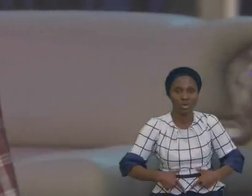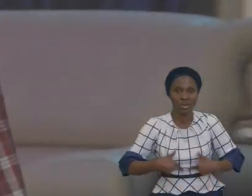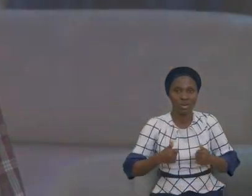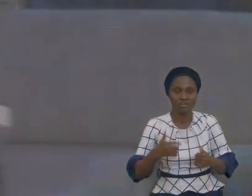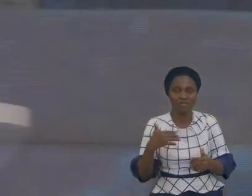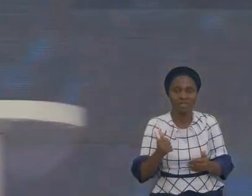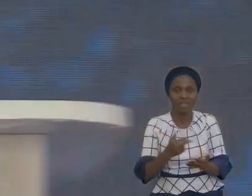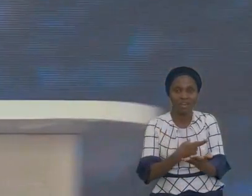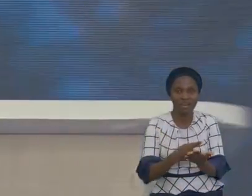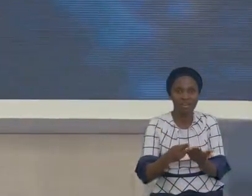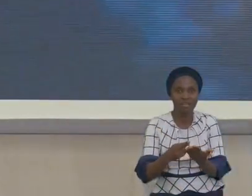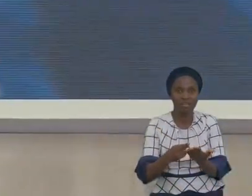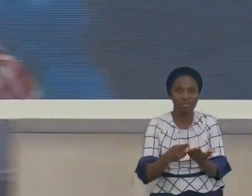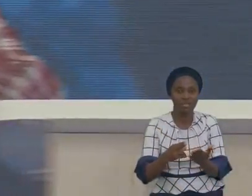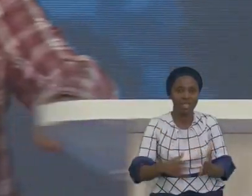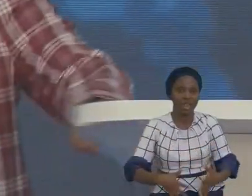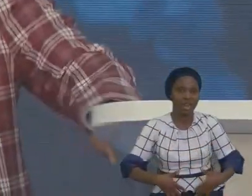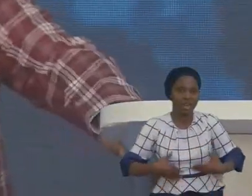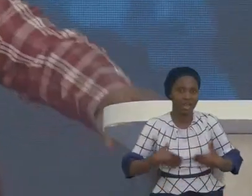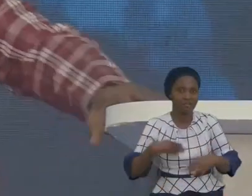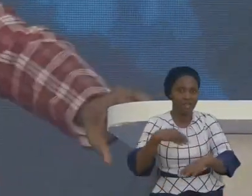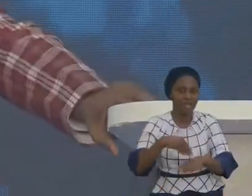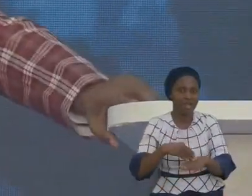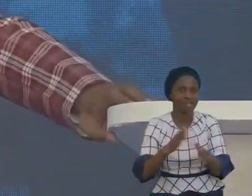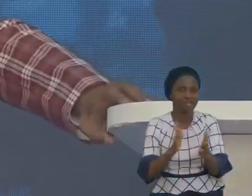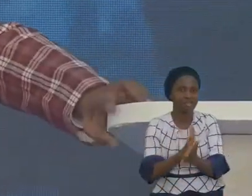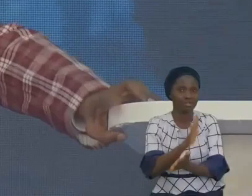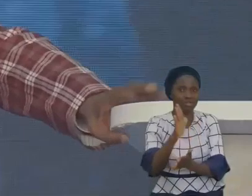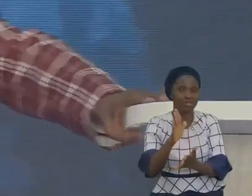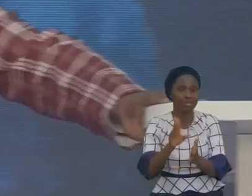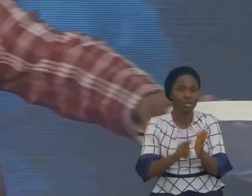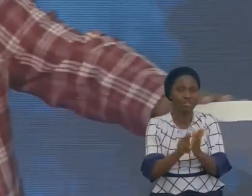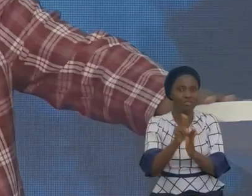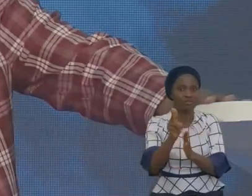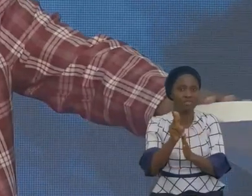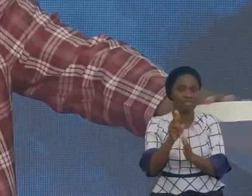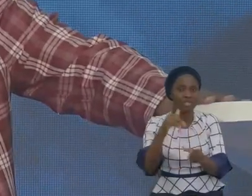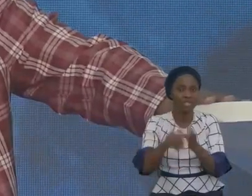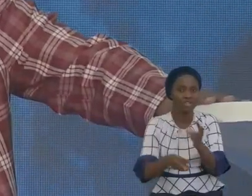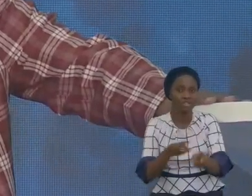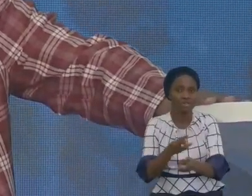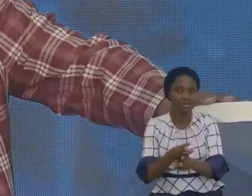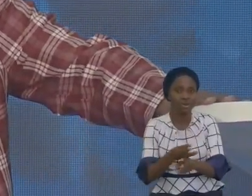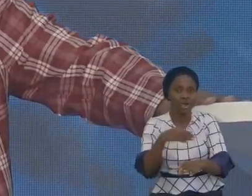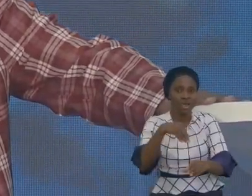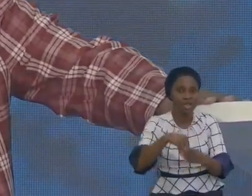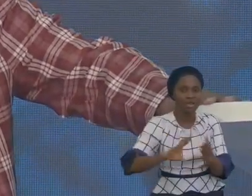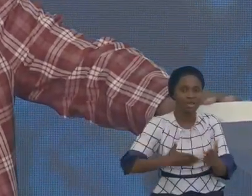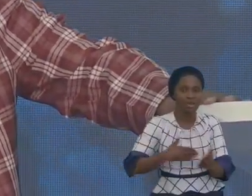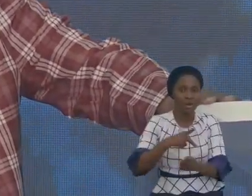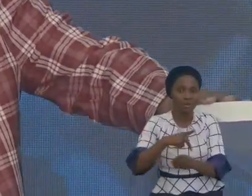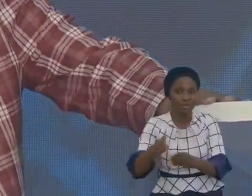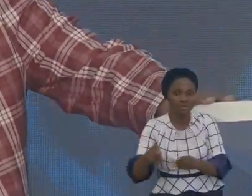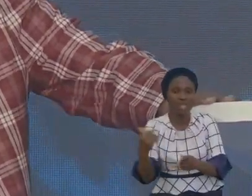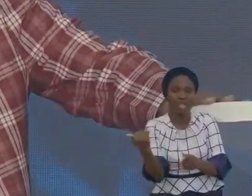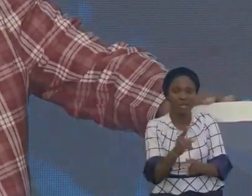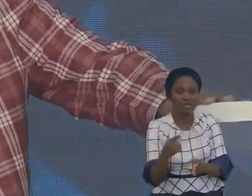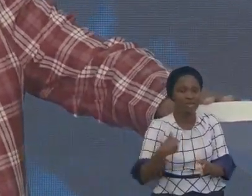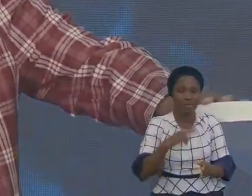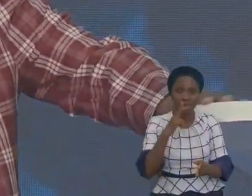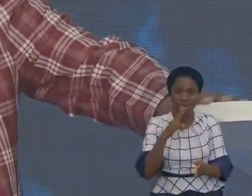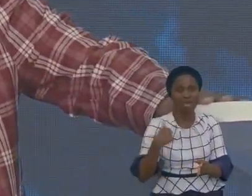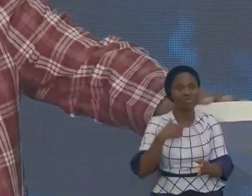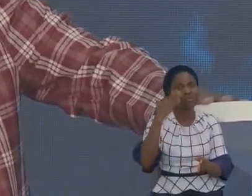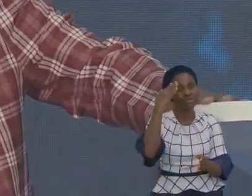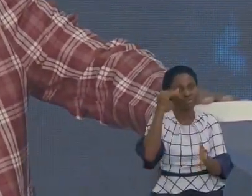at the profession, any way we are, we know, I am here to demonstrate, I am here to show,